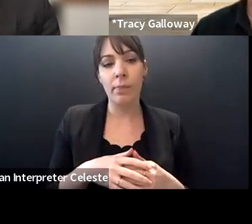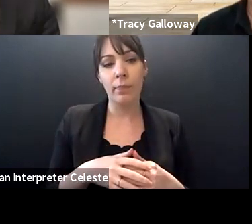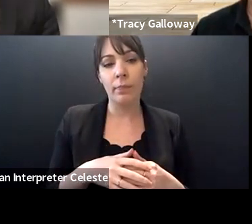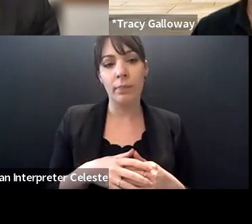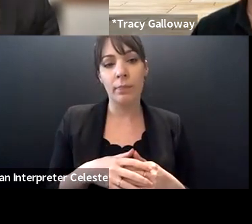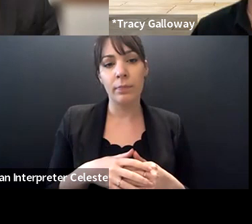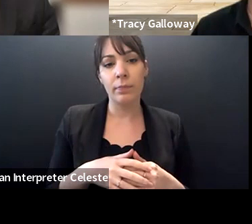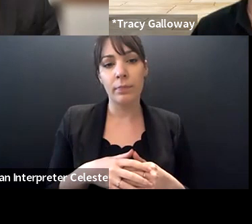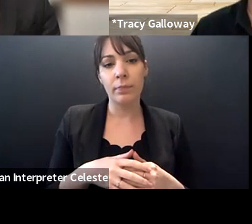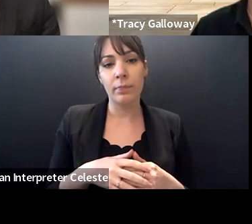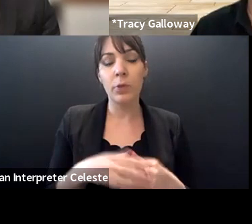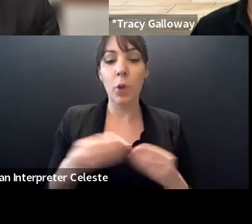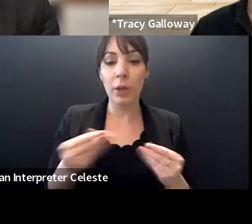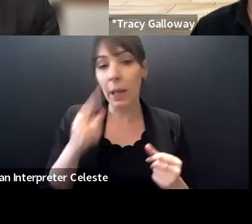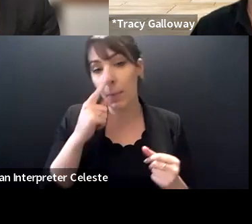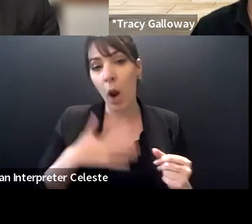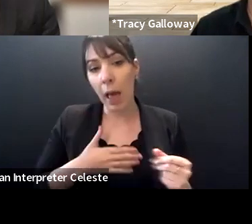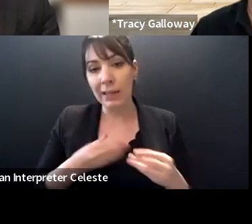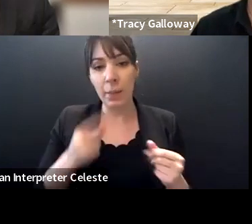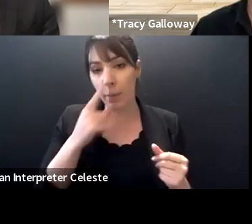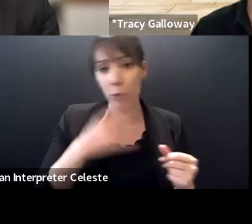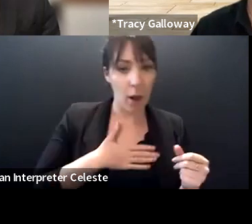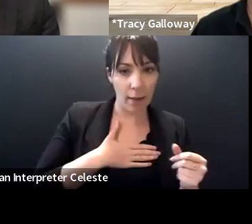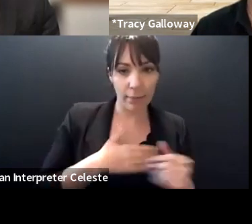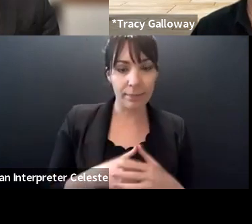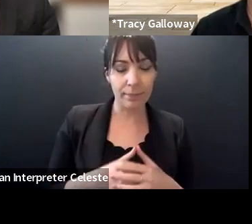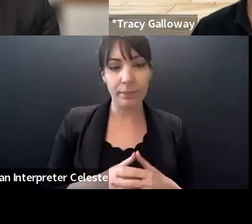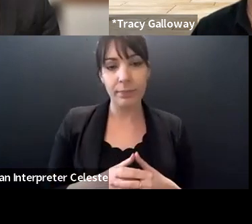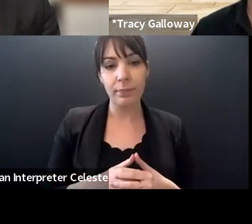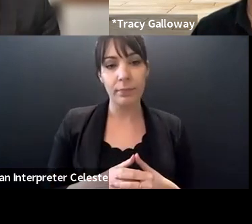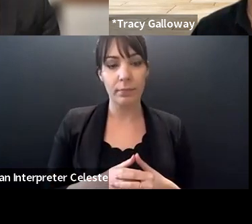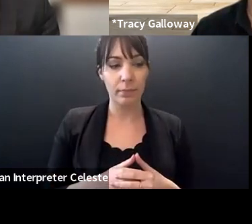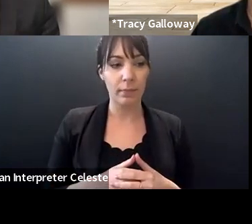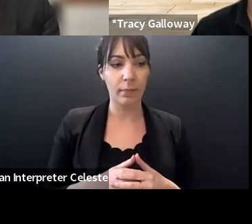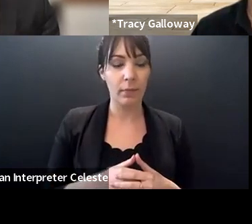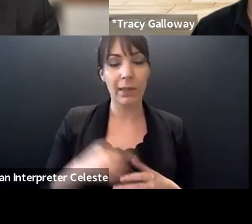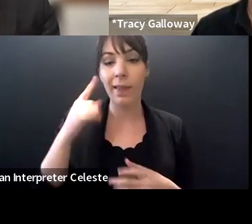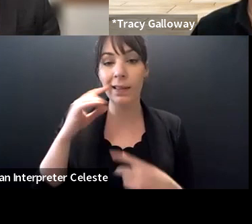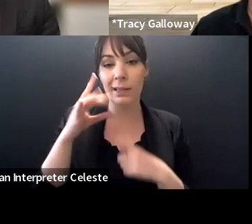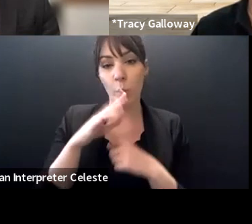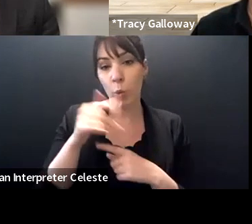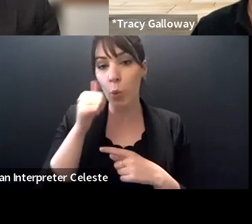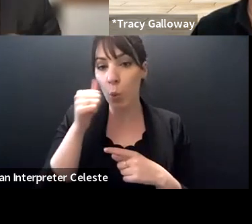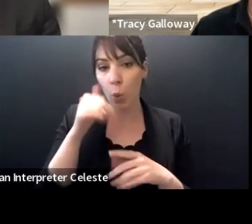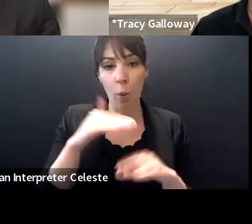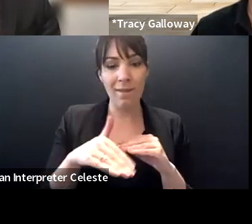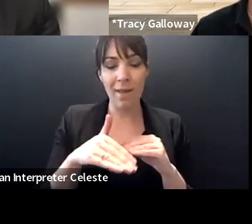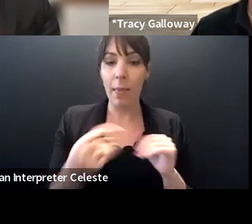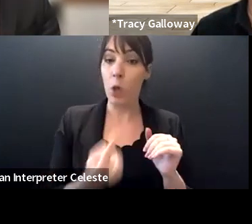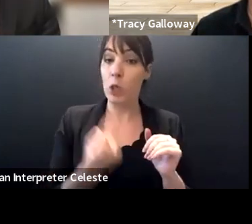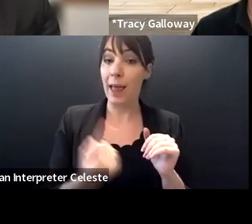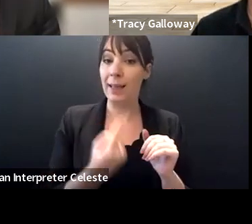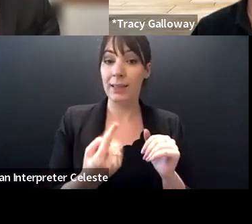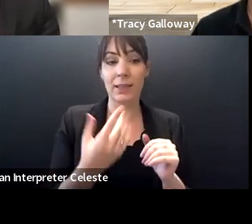ever go near that. So I think it's really, really important to consider the type of personalities you're working with, to enter into